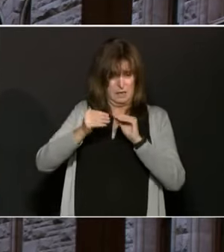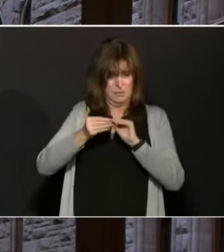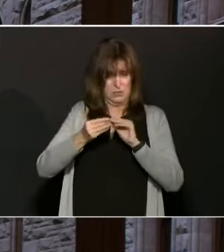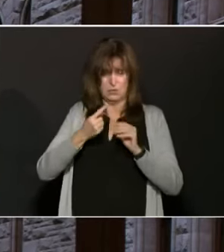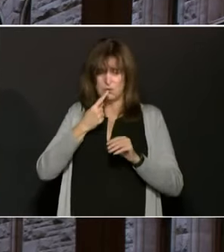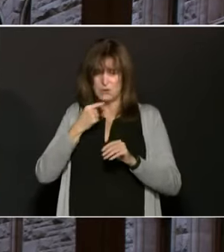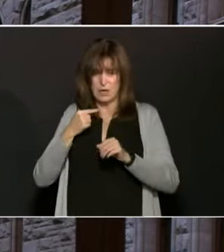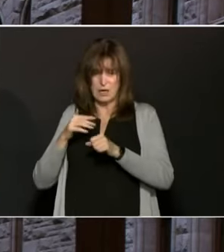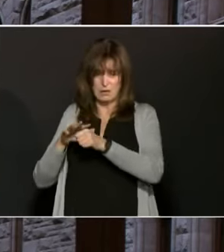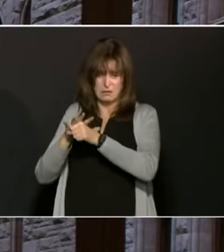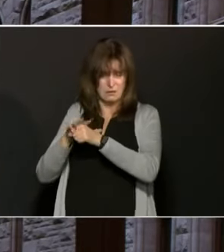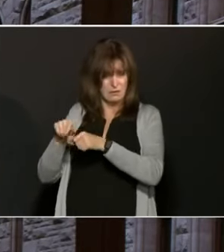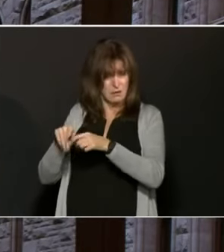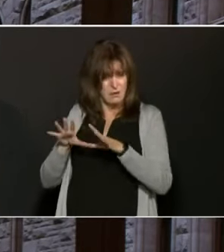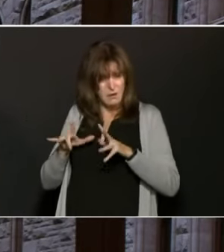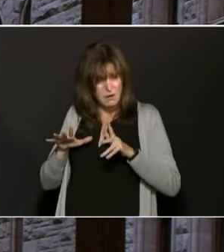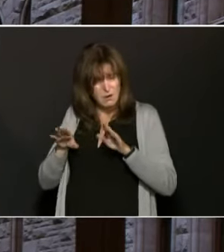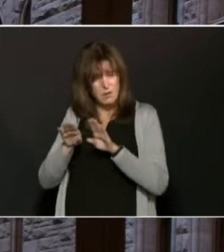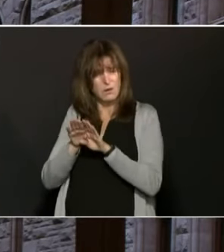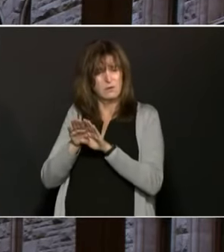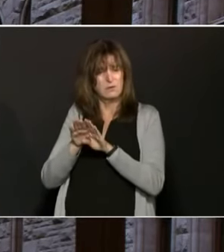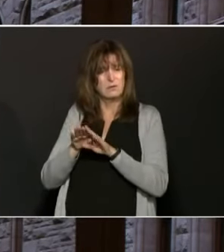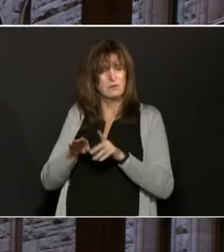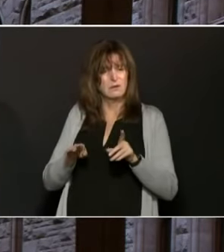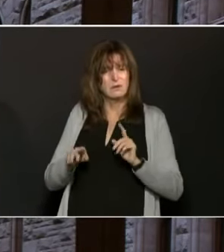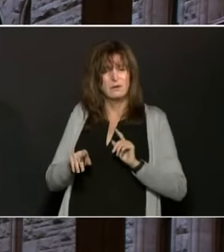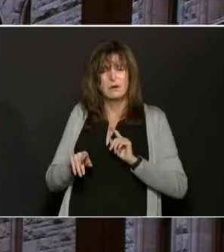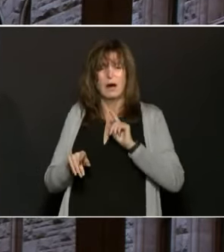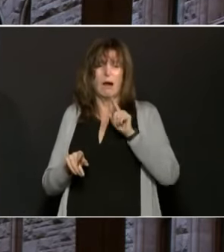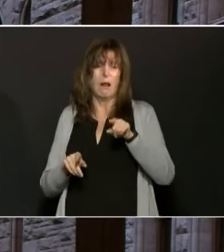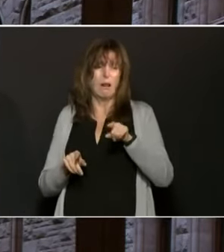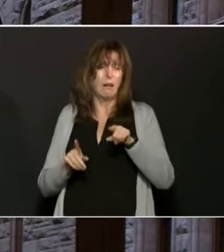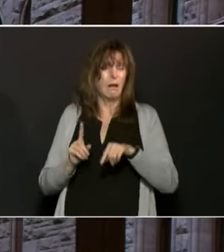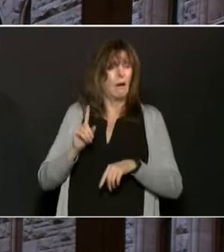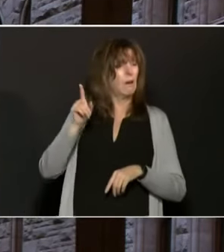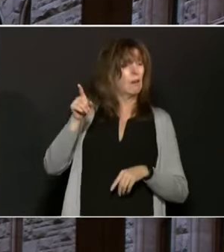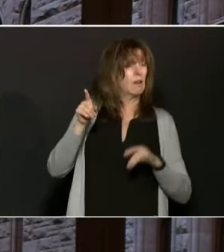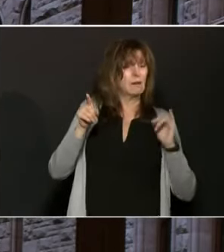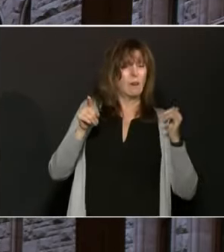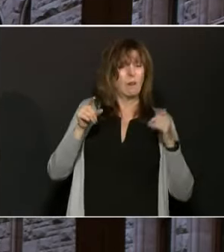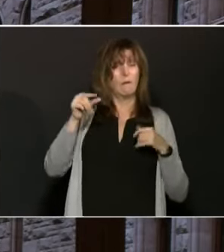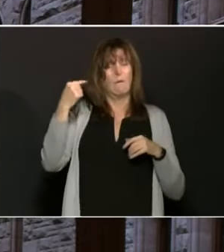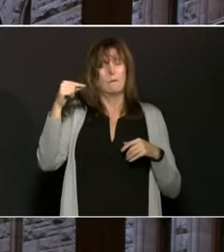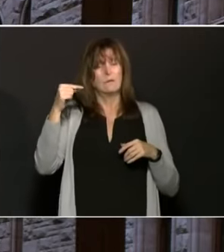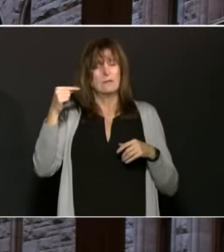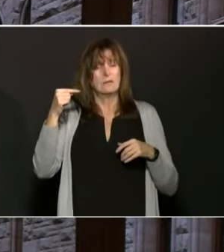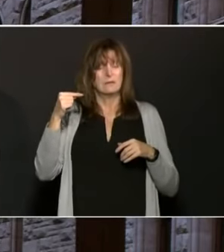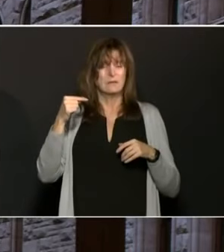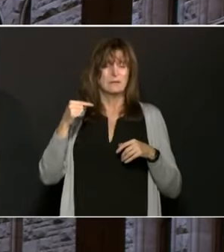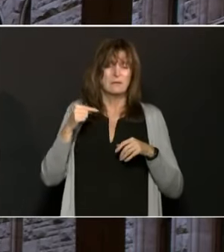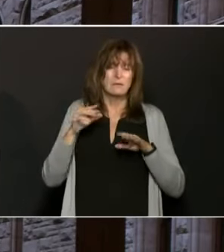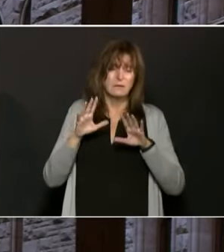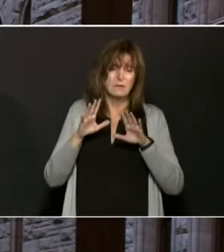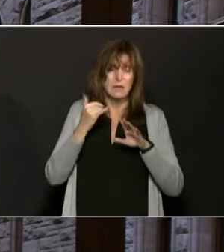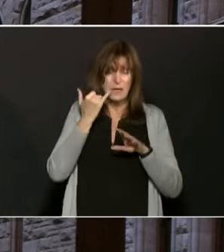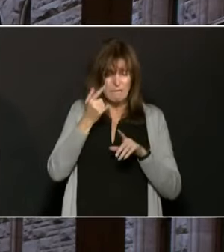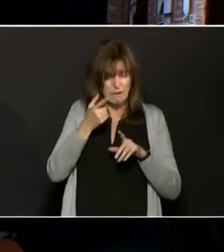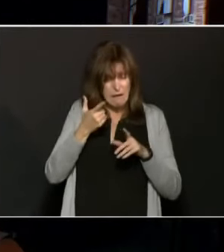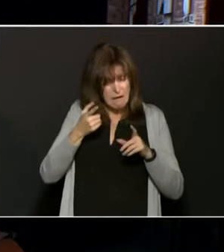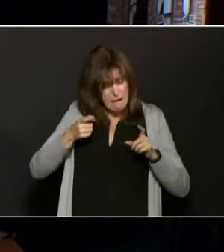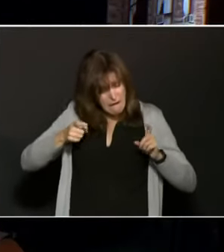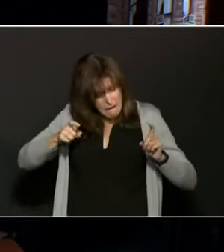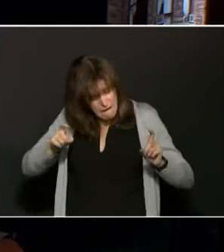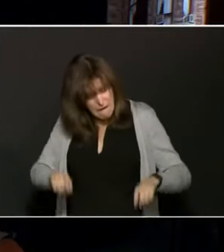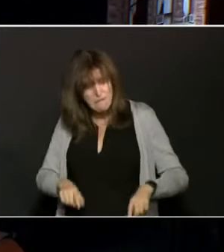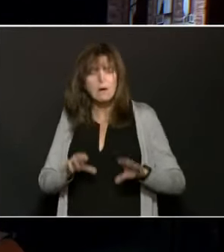there is need for essential travel during this time. Next question. Next question comes from Sajia Liu